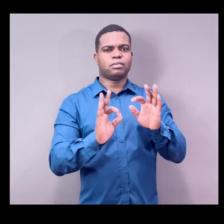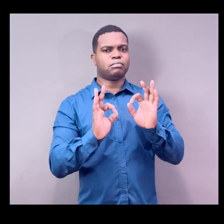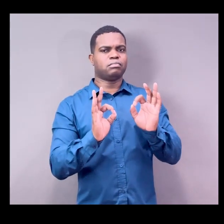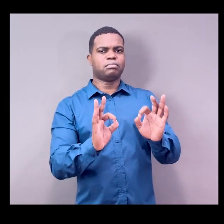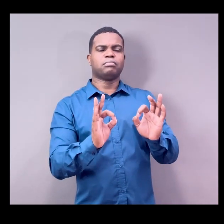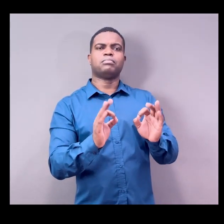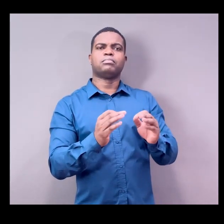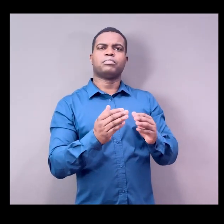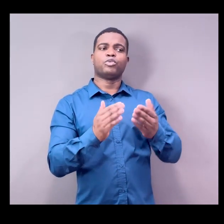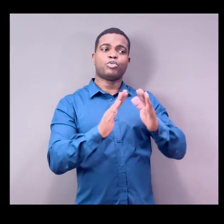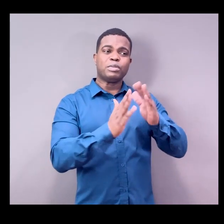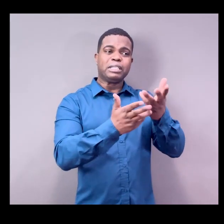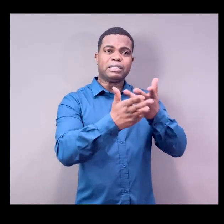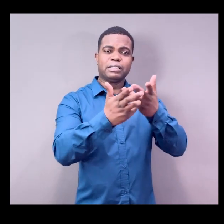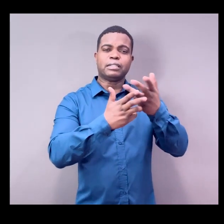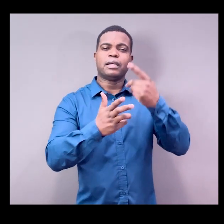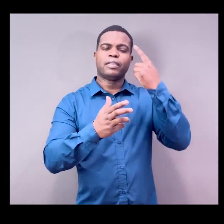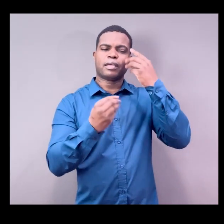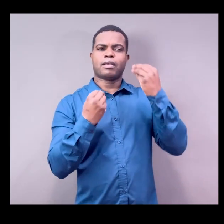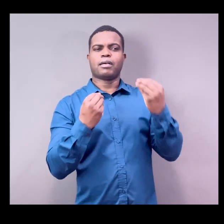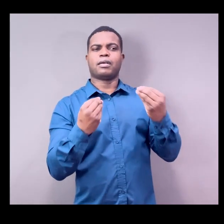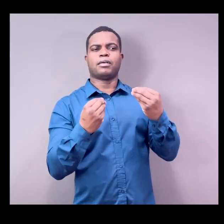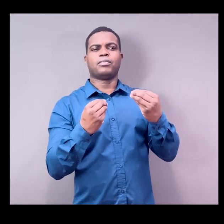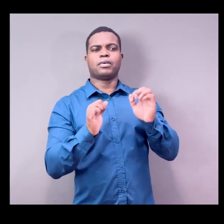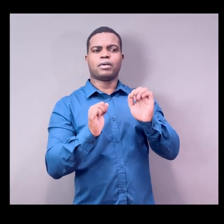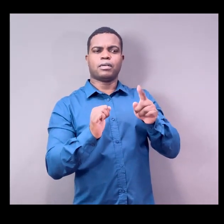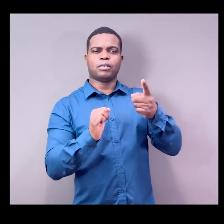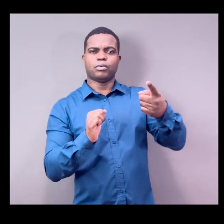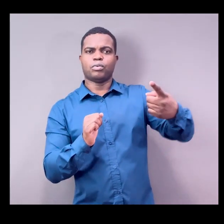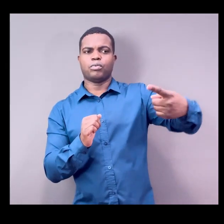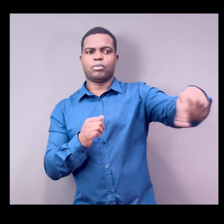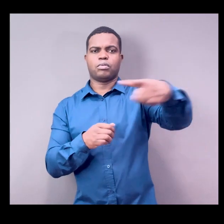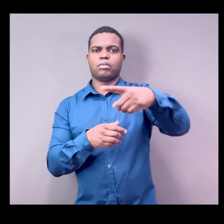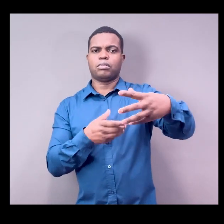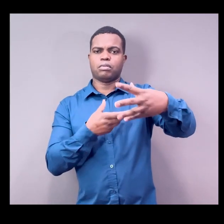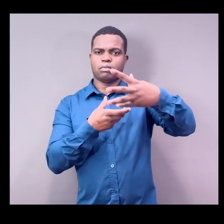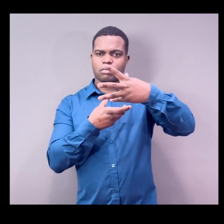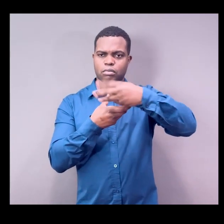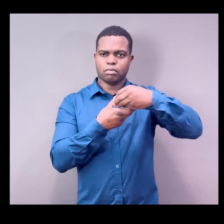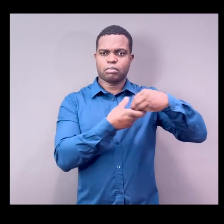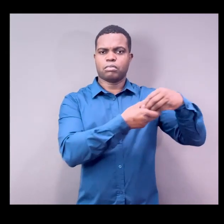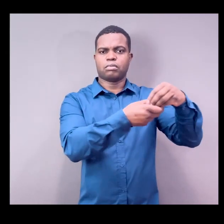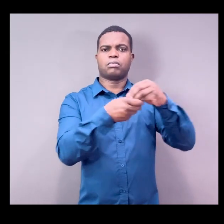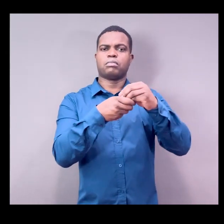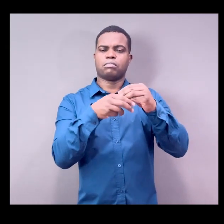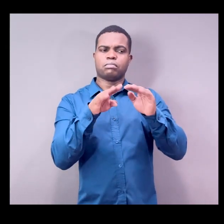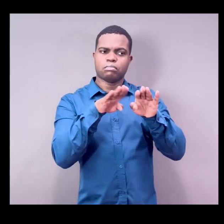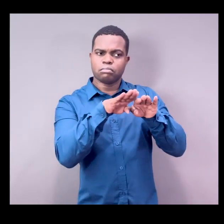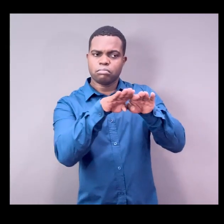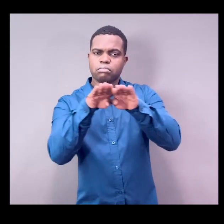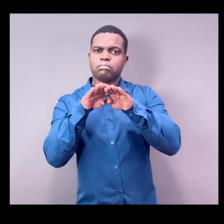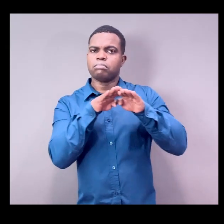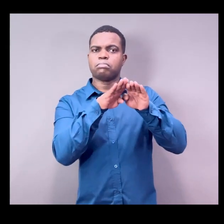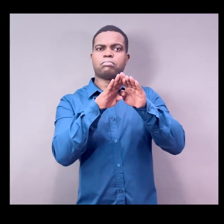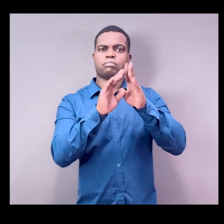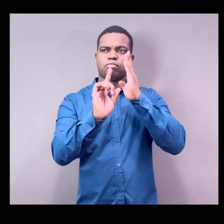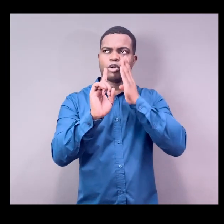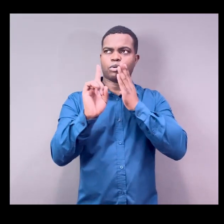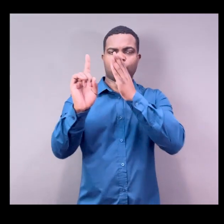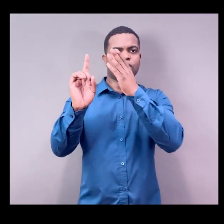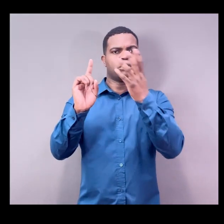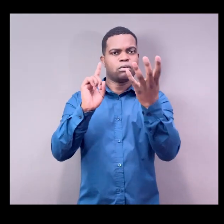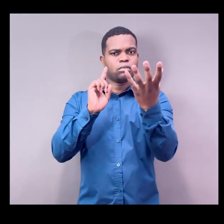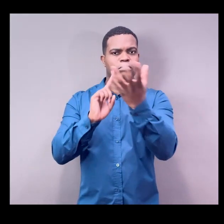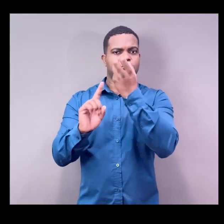you are preparing for your community engagement initiative. You need to have an aspect that would